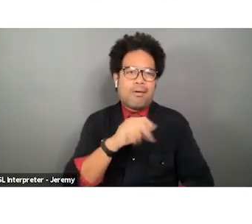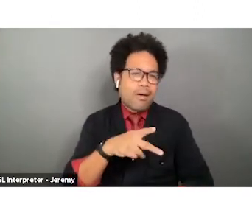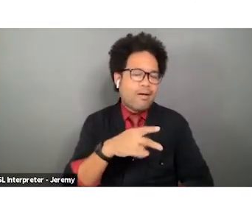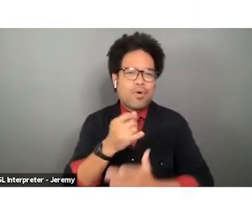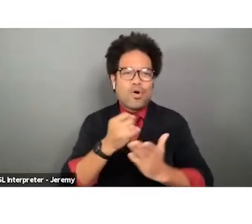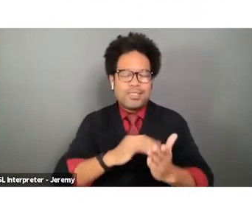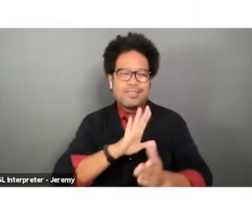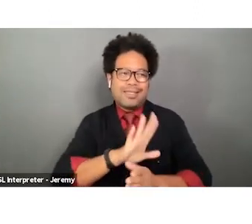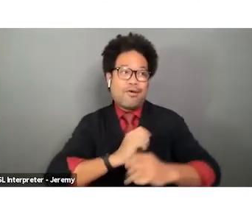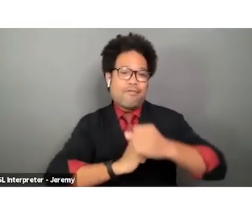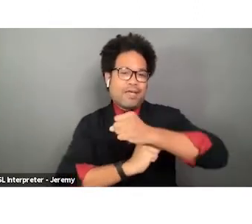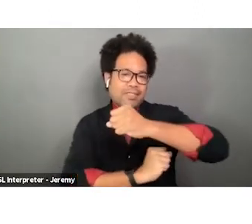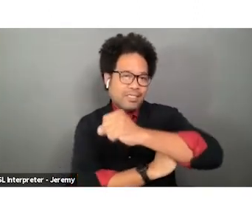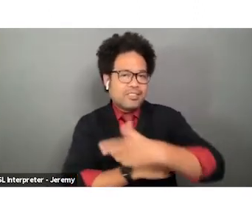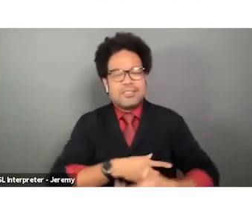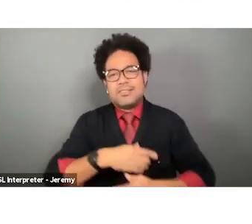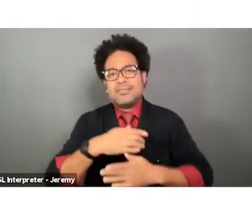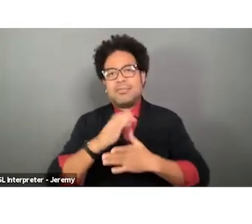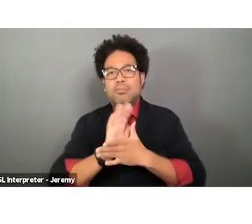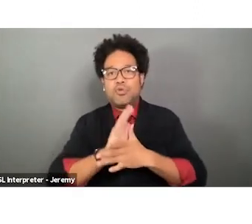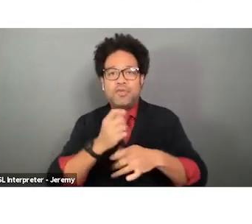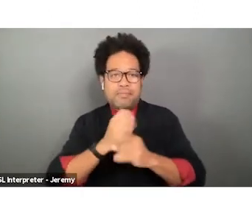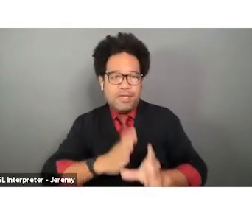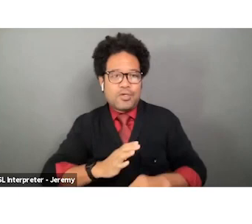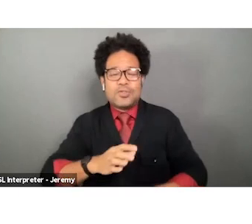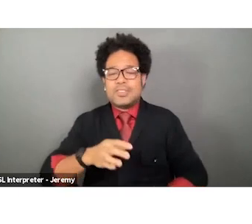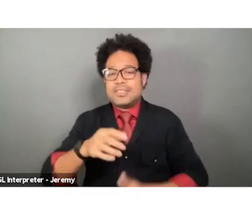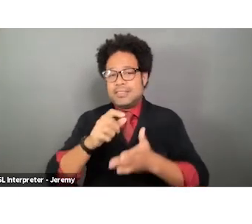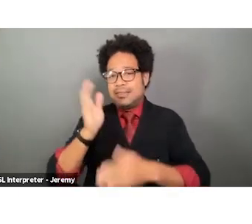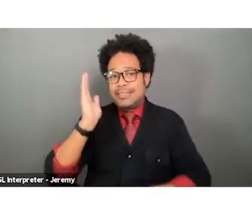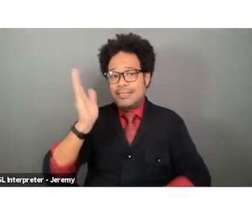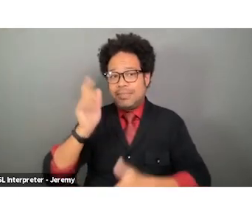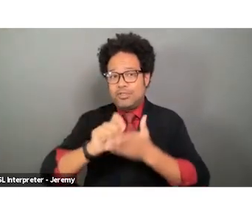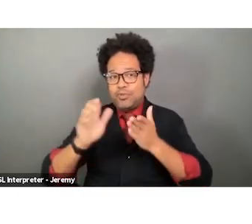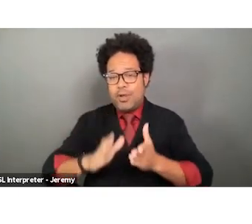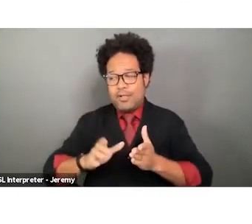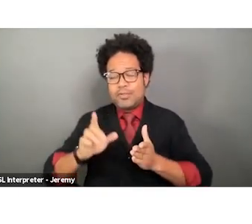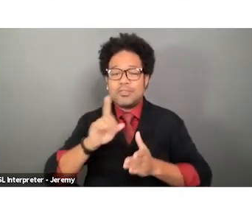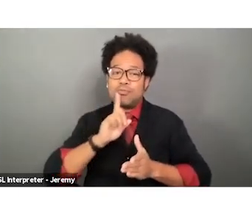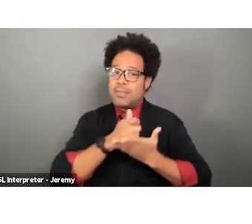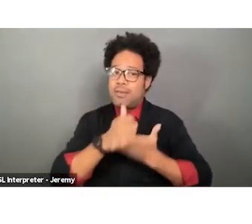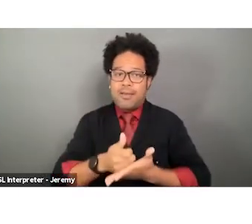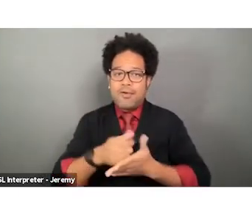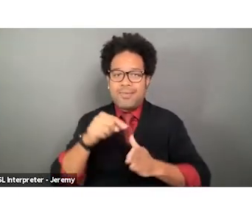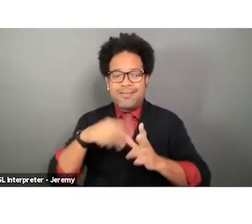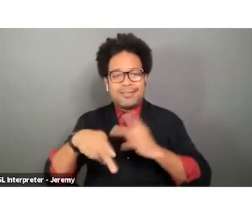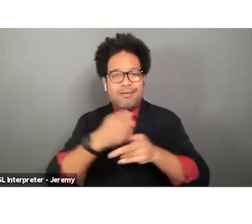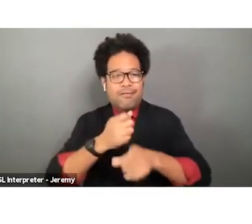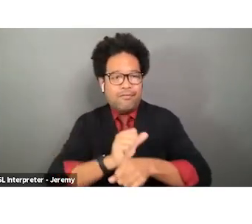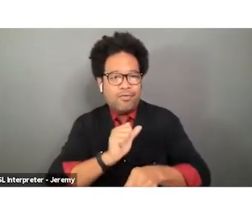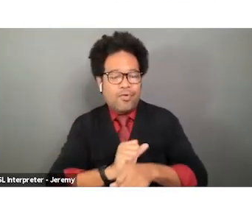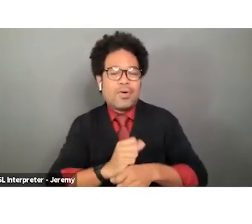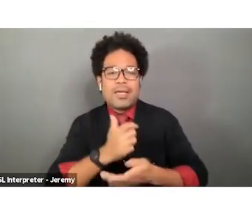hip hop. Filmmakers, speechwriters. Speechwriters can be really, really helpful in this sort of work, helping you frame